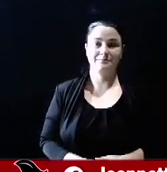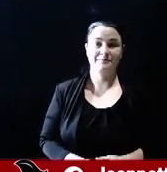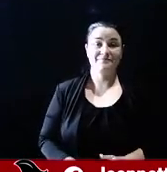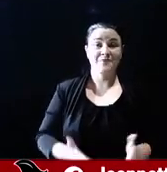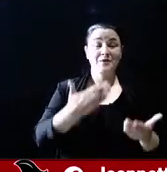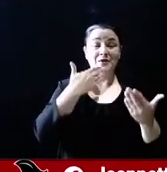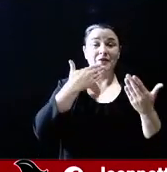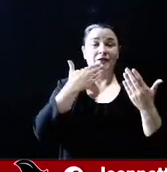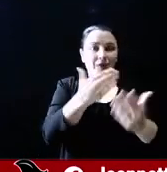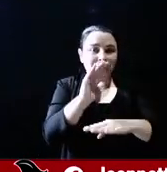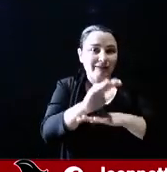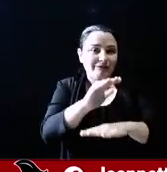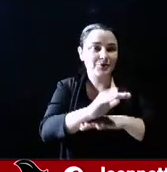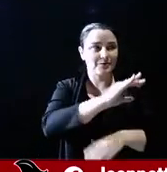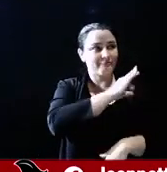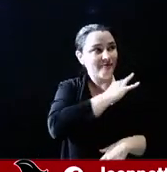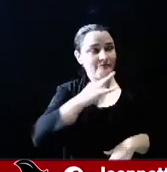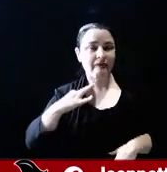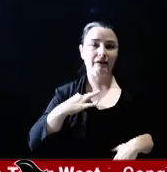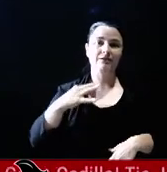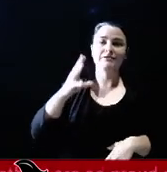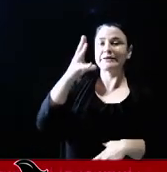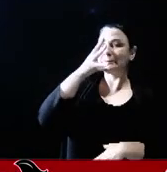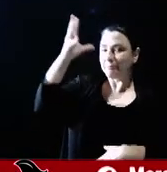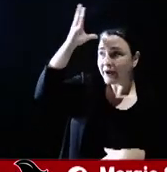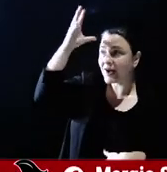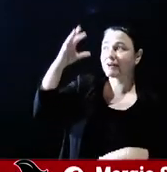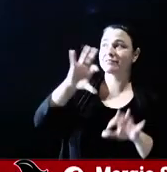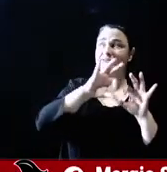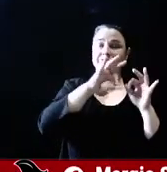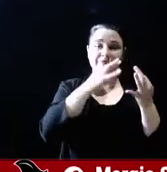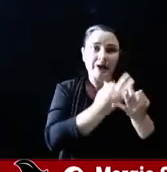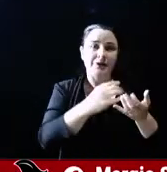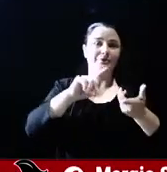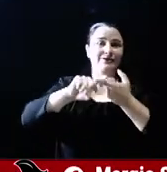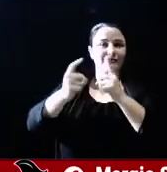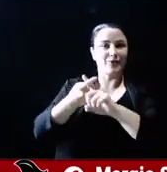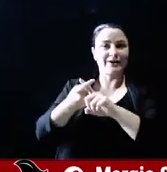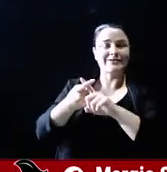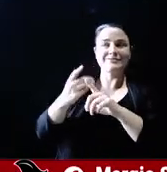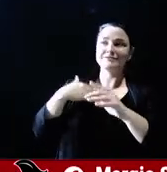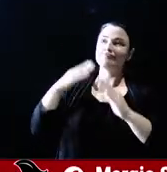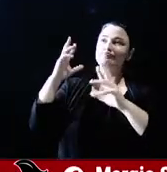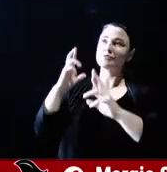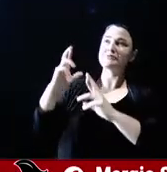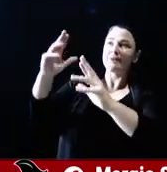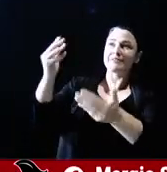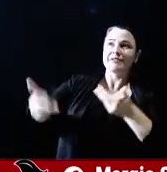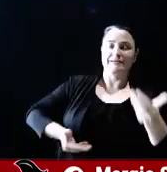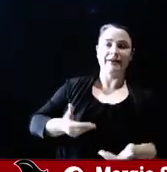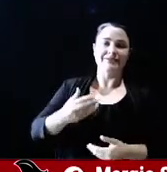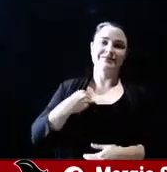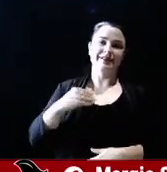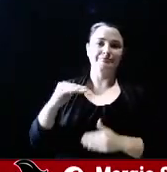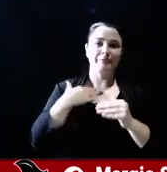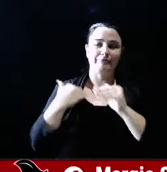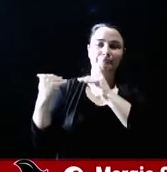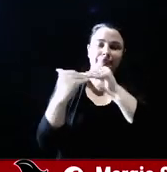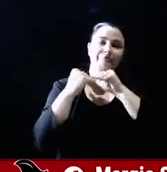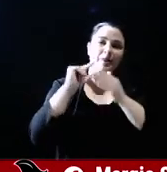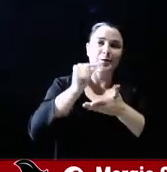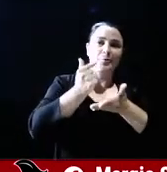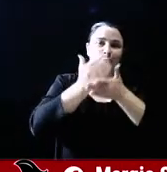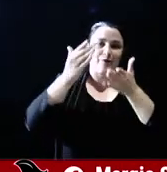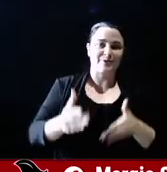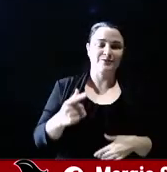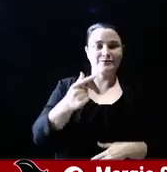Good afternoon, faculty, parents, family and friends, distinguished guests, and of course, my fellow graduates of the Goose Creek Memorial Class of